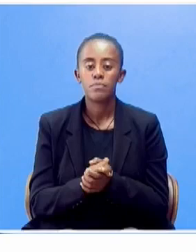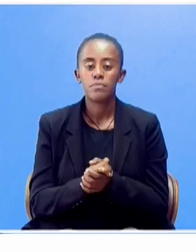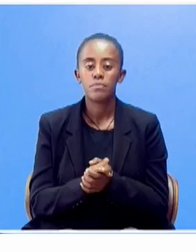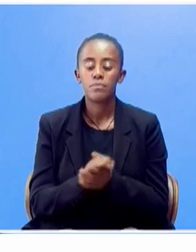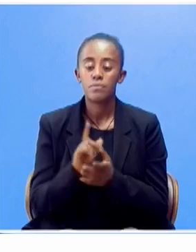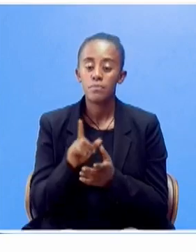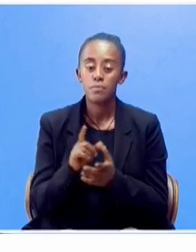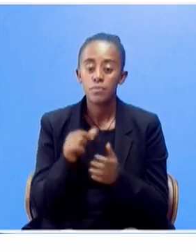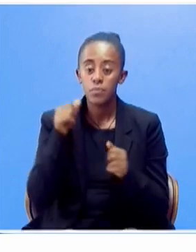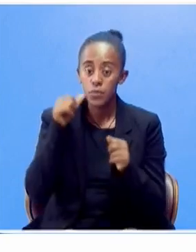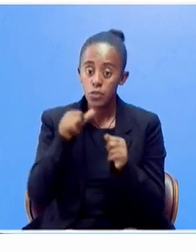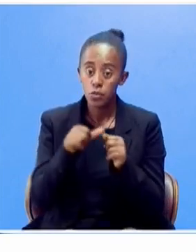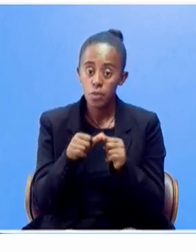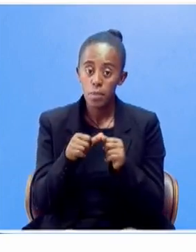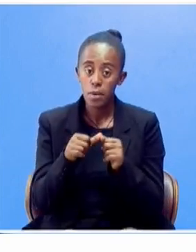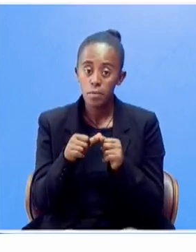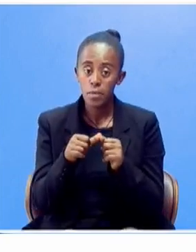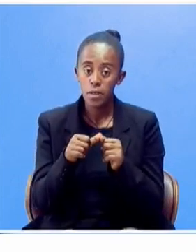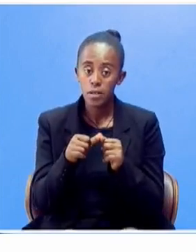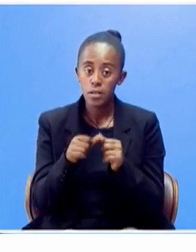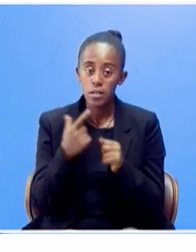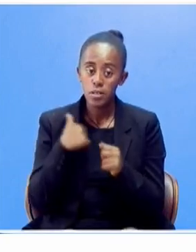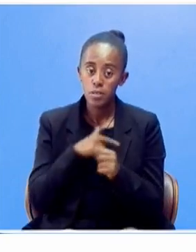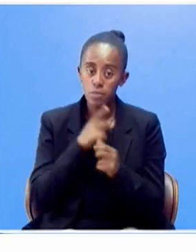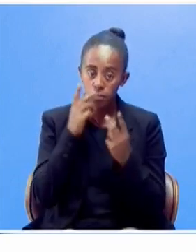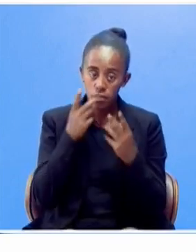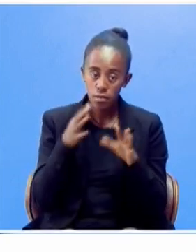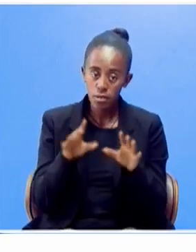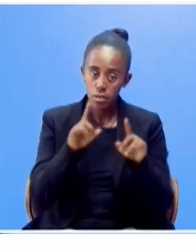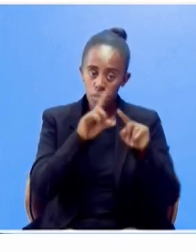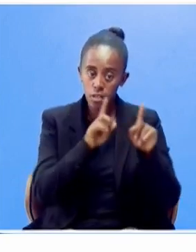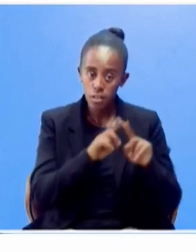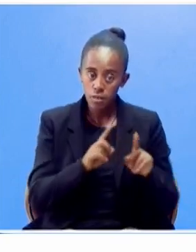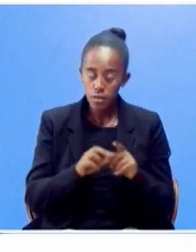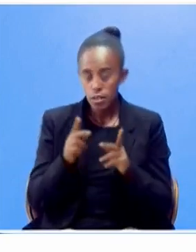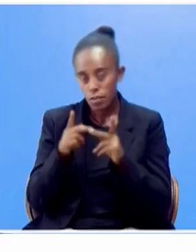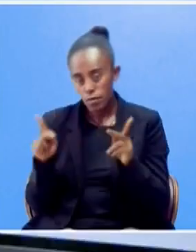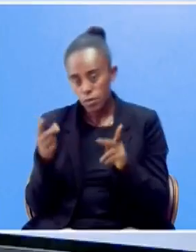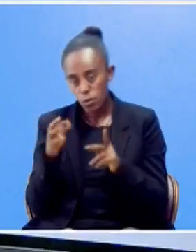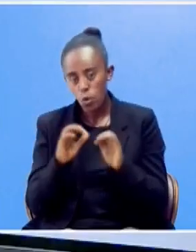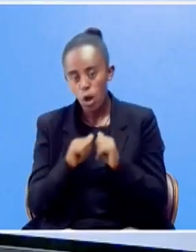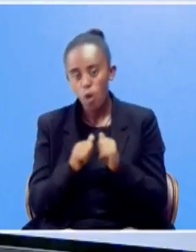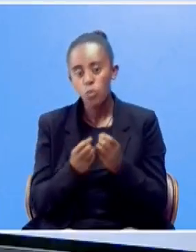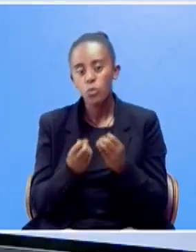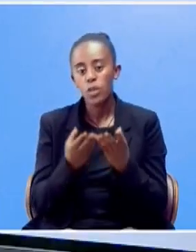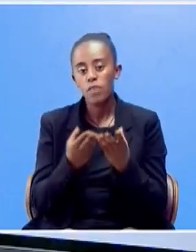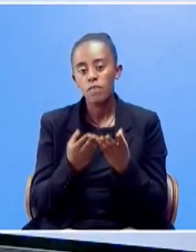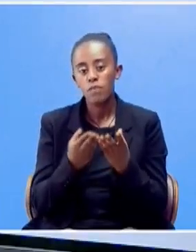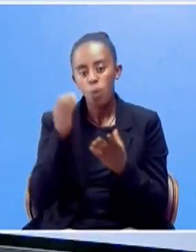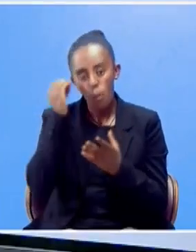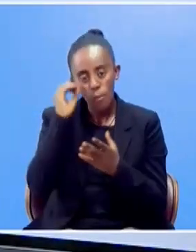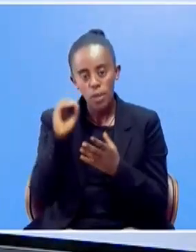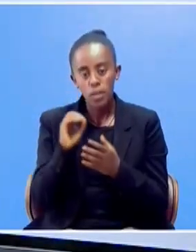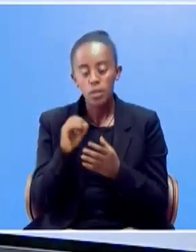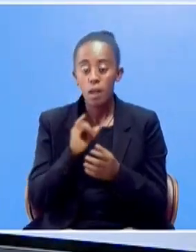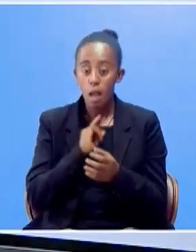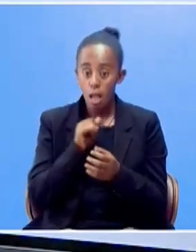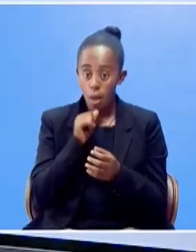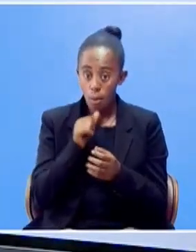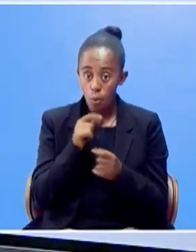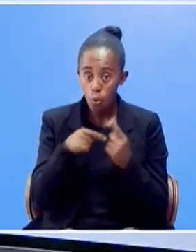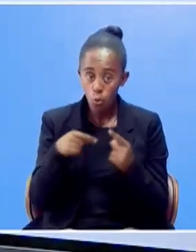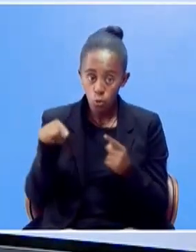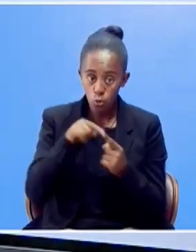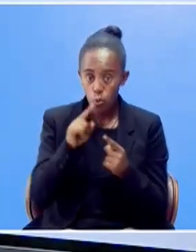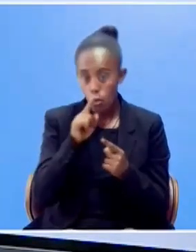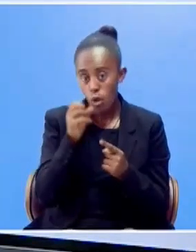And if you remember, we have seen different phrases on how you give opinion. Yeah? I'm going to use one